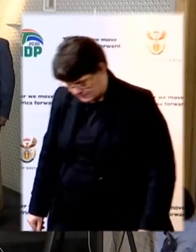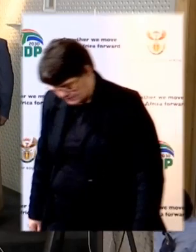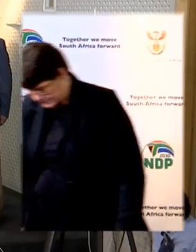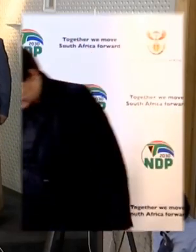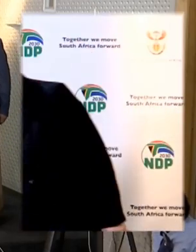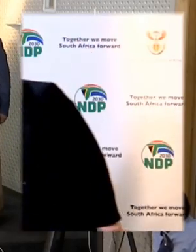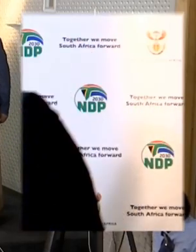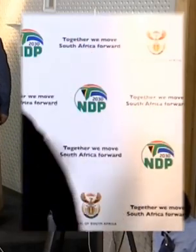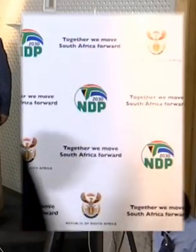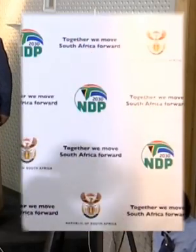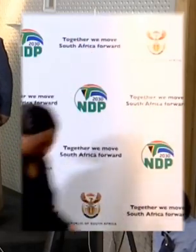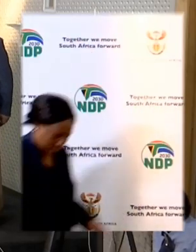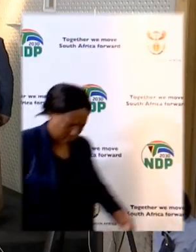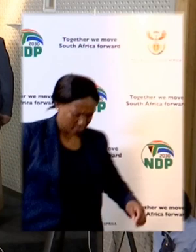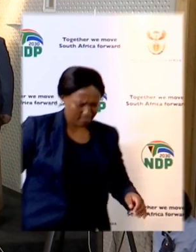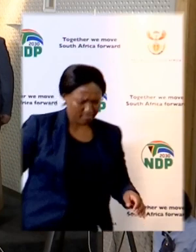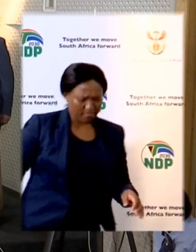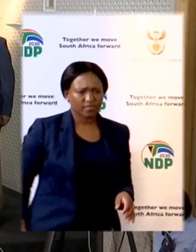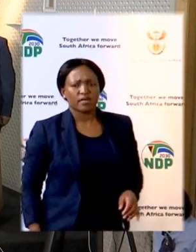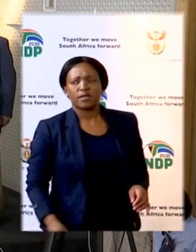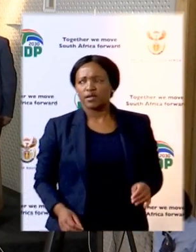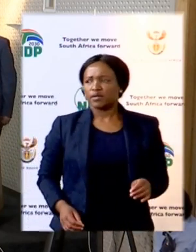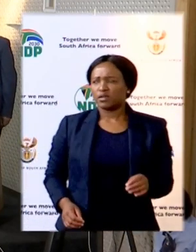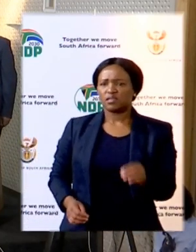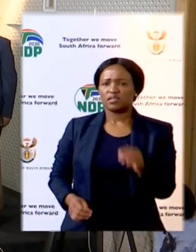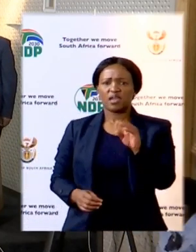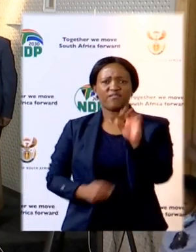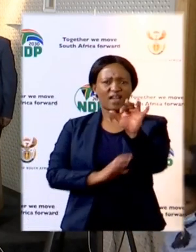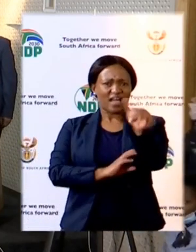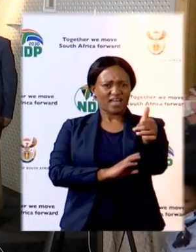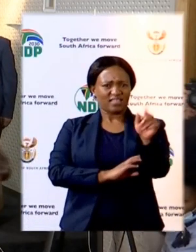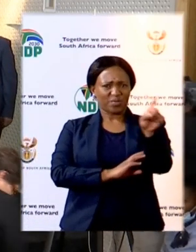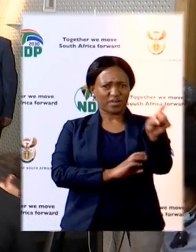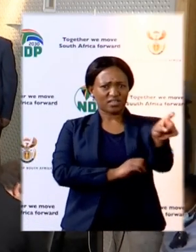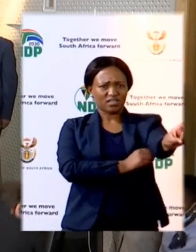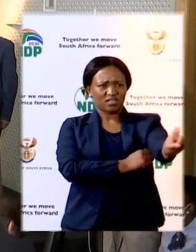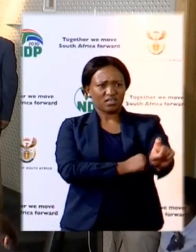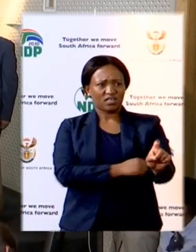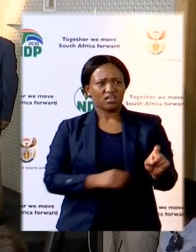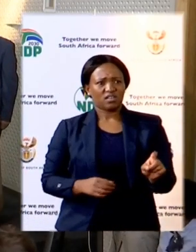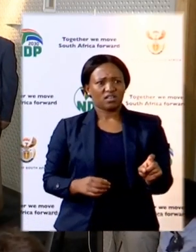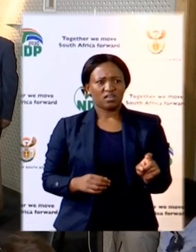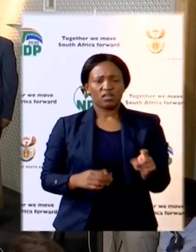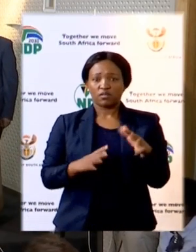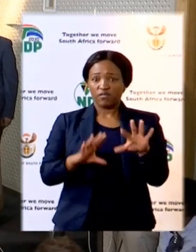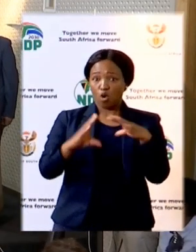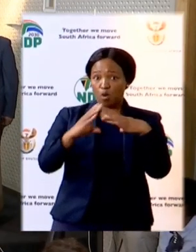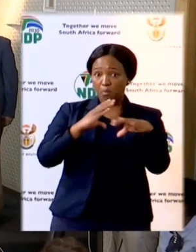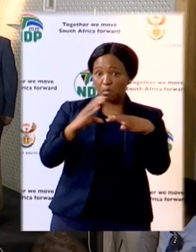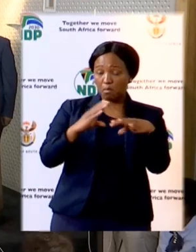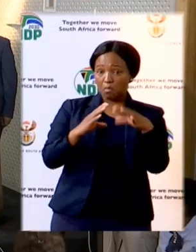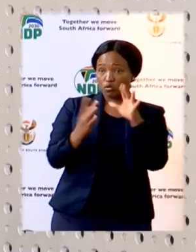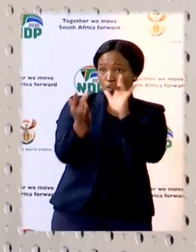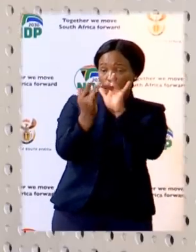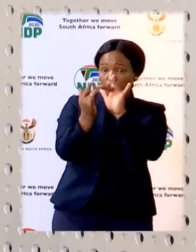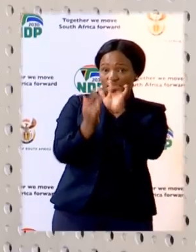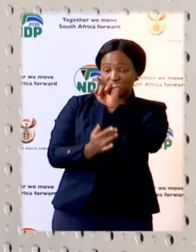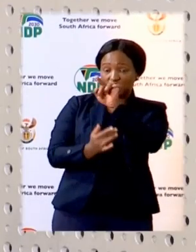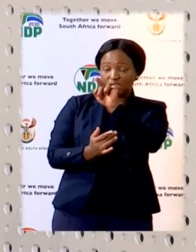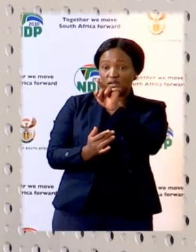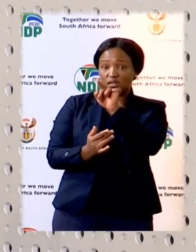Why is she still coming? There's been a question asked whether the telcos, have we engaged with them to reduce